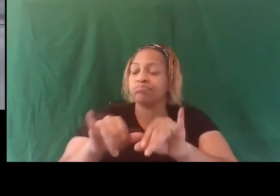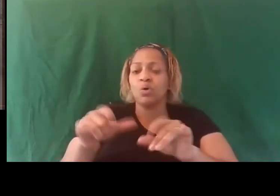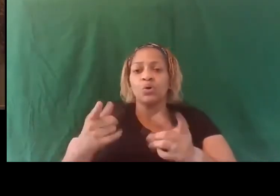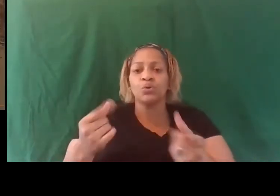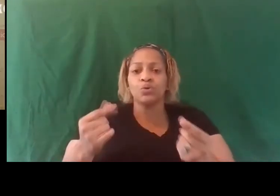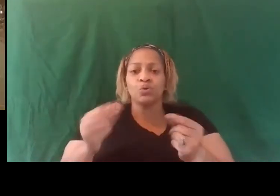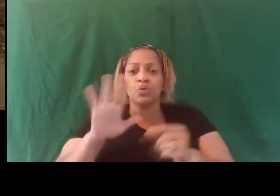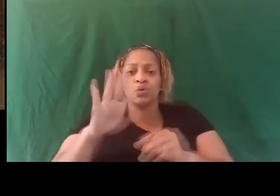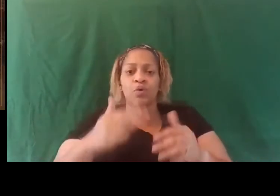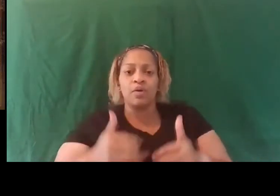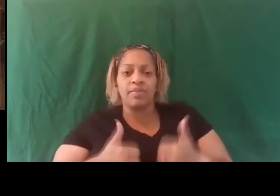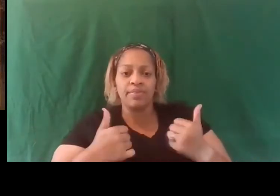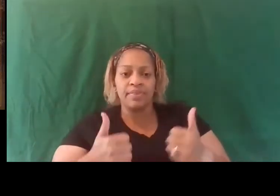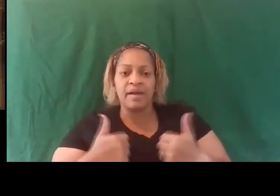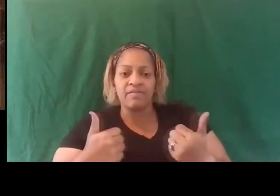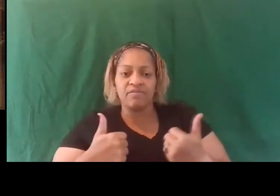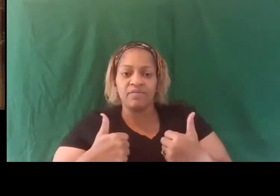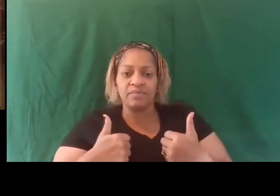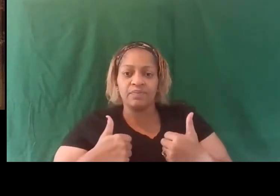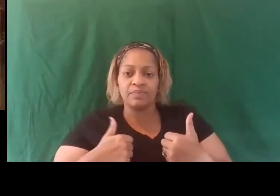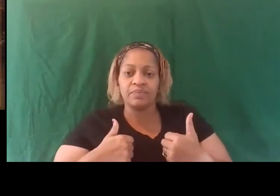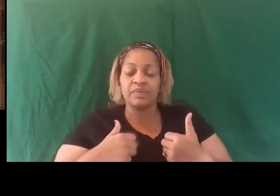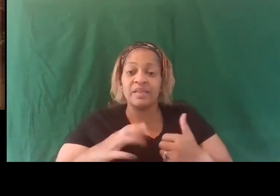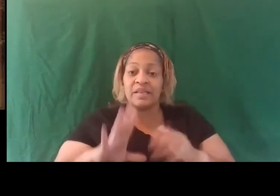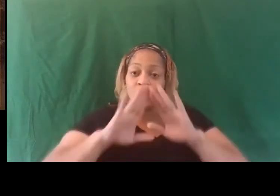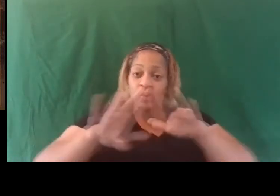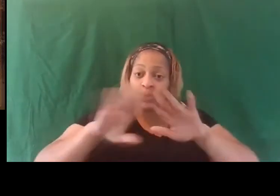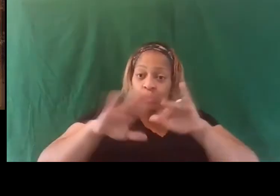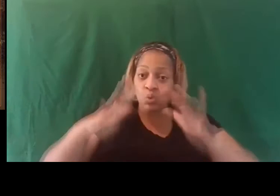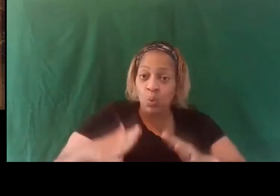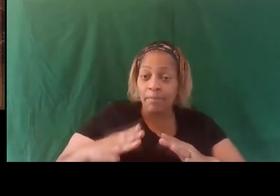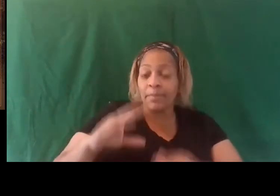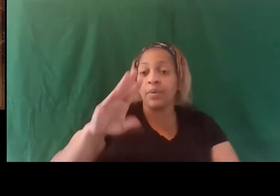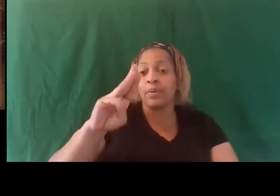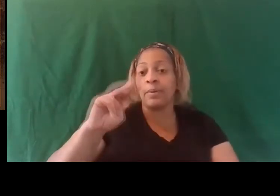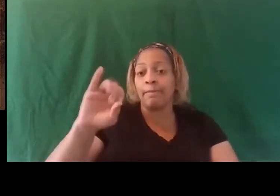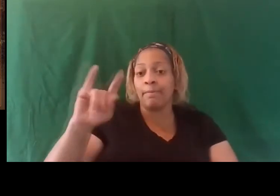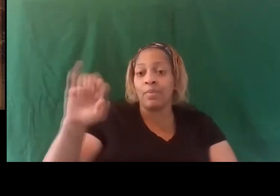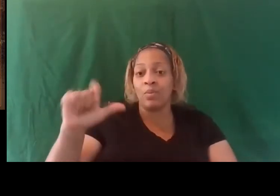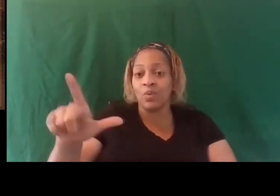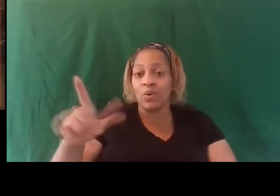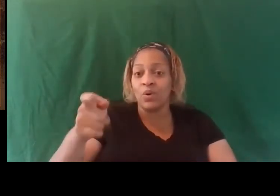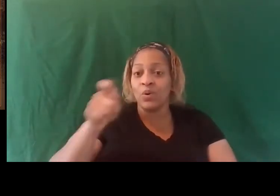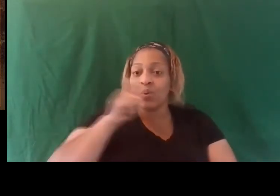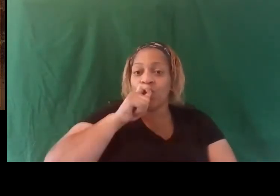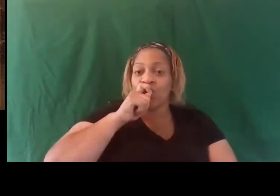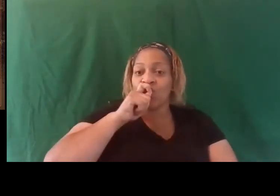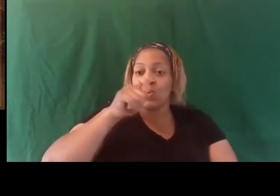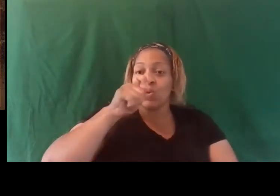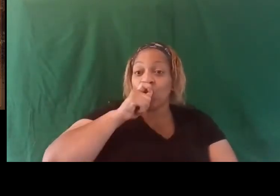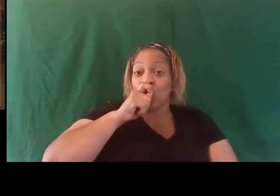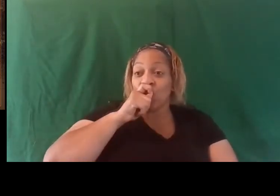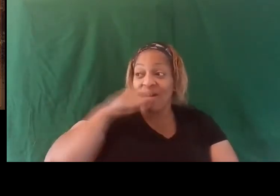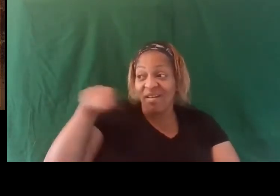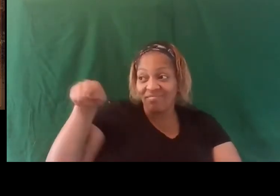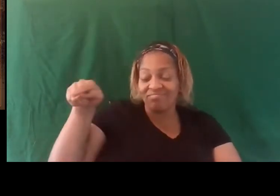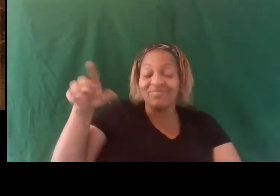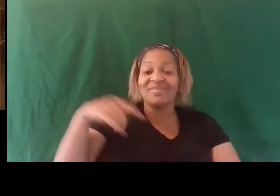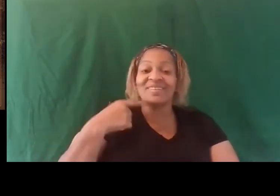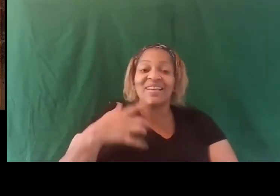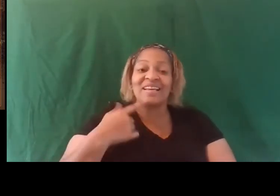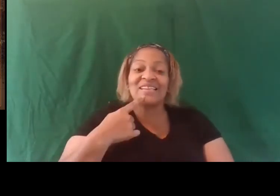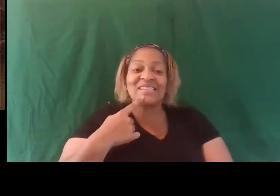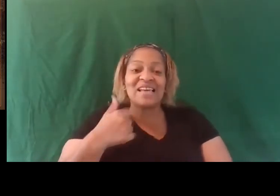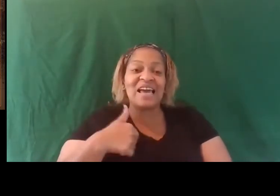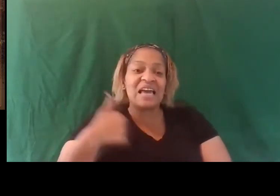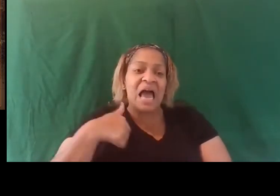your existence? Michael Phelps, swimmer, the smoked weed, that dude, said, I'm kind of a creature